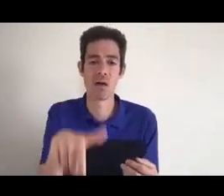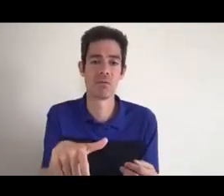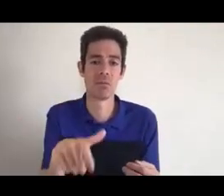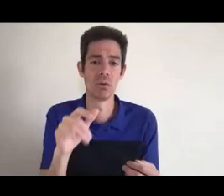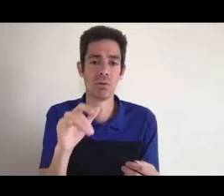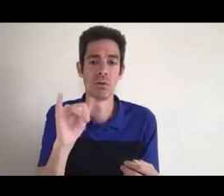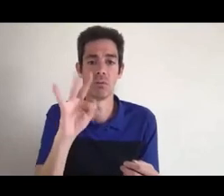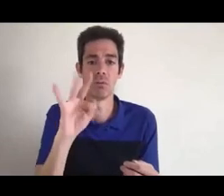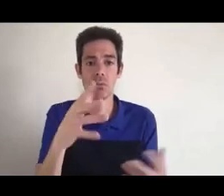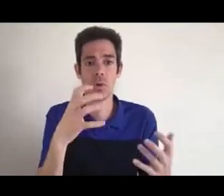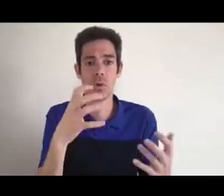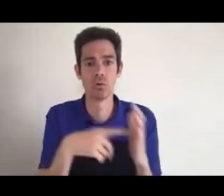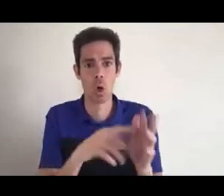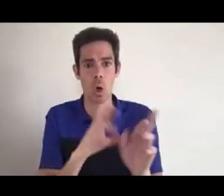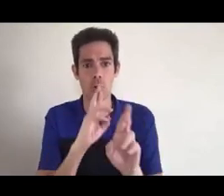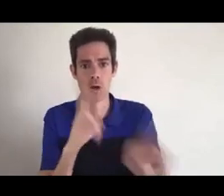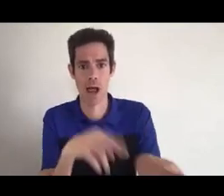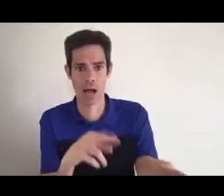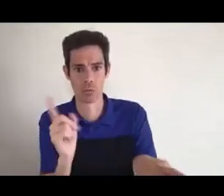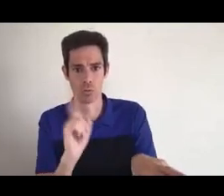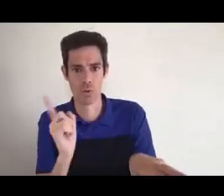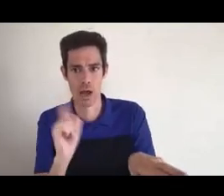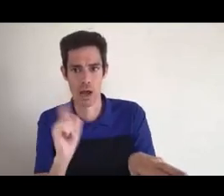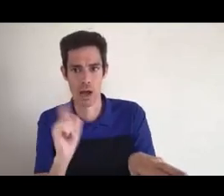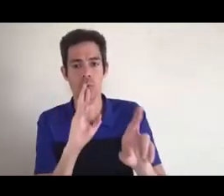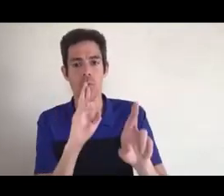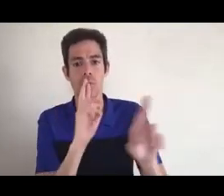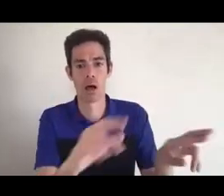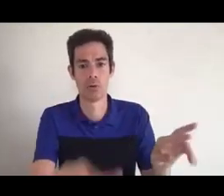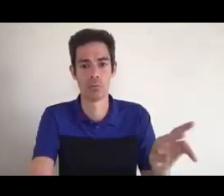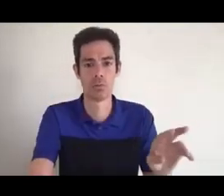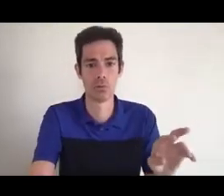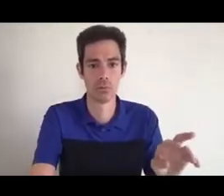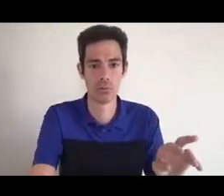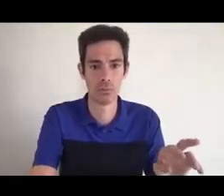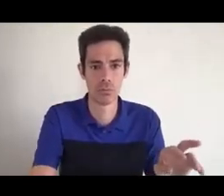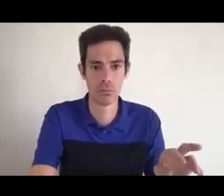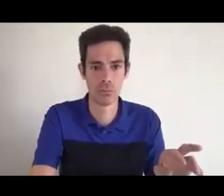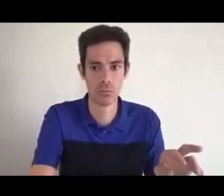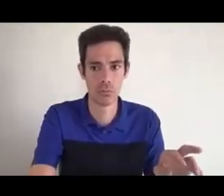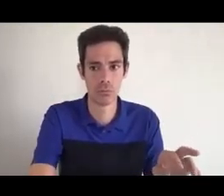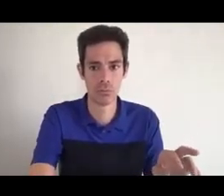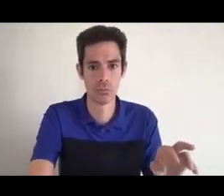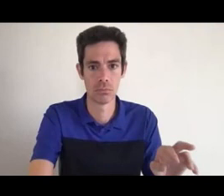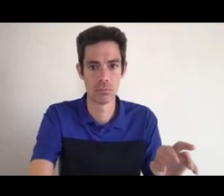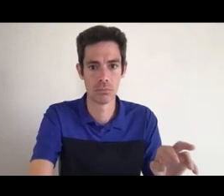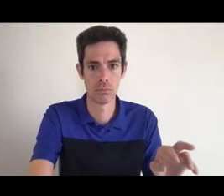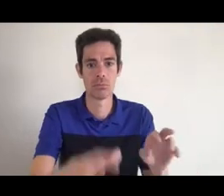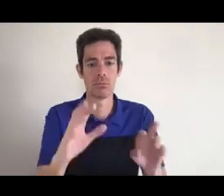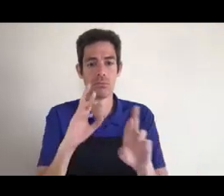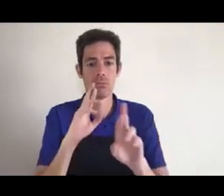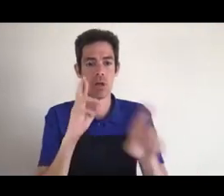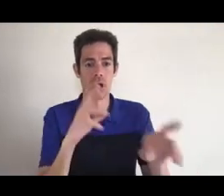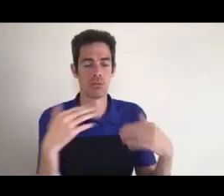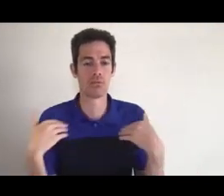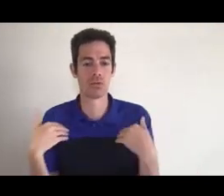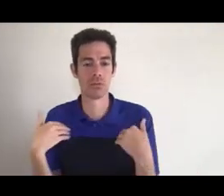much need for the body shift. If you want to show a reaction, where you know how somebody is